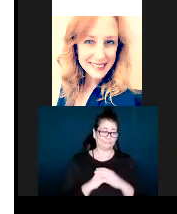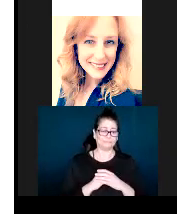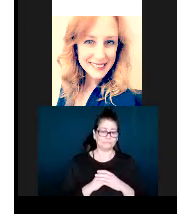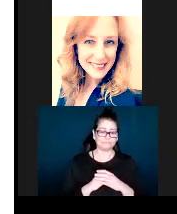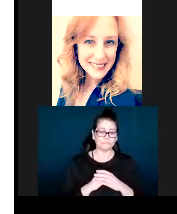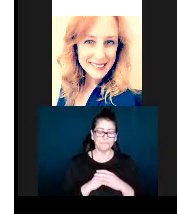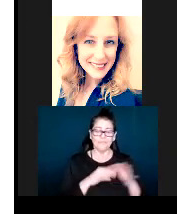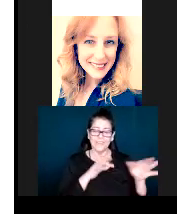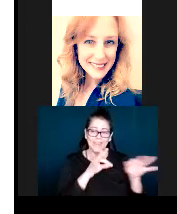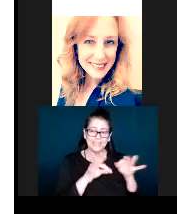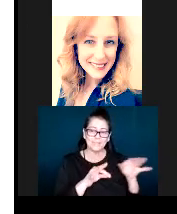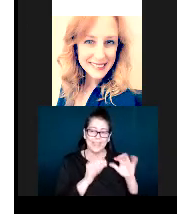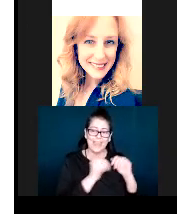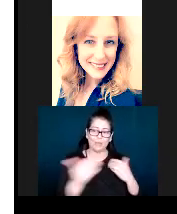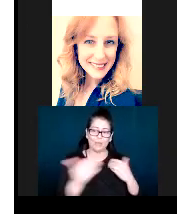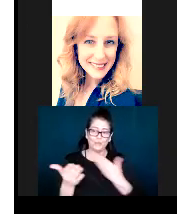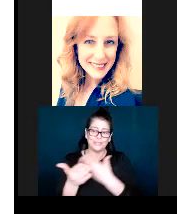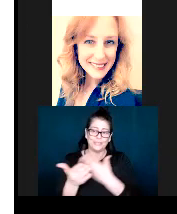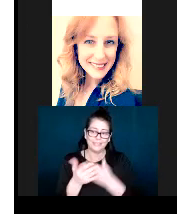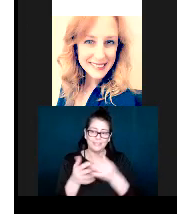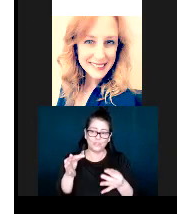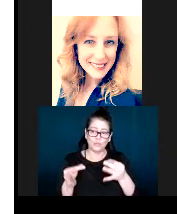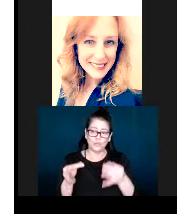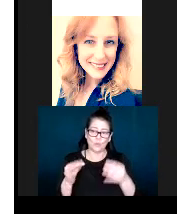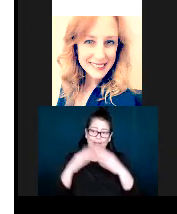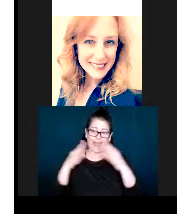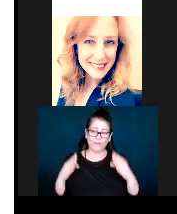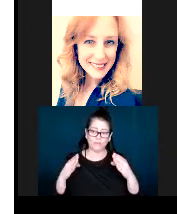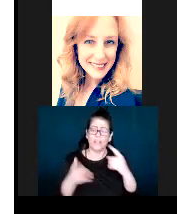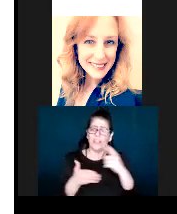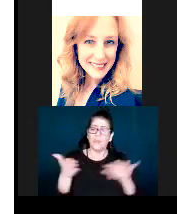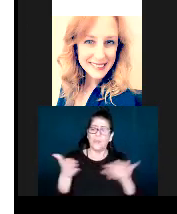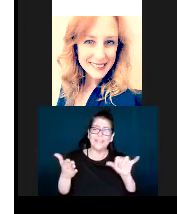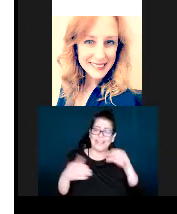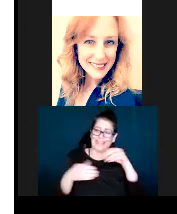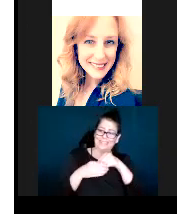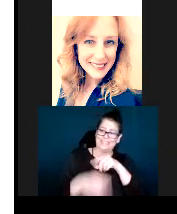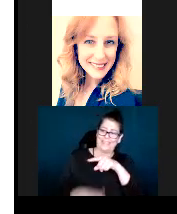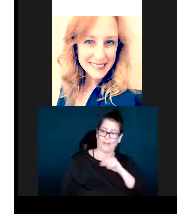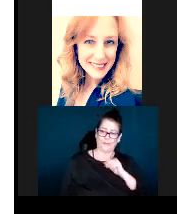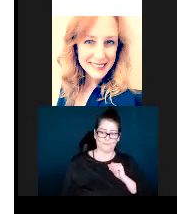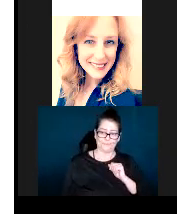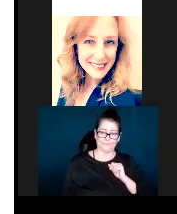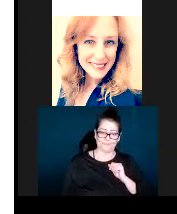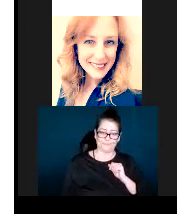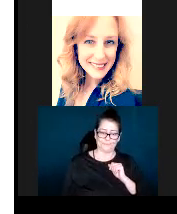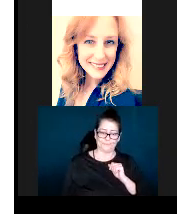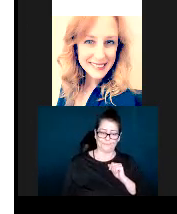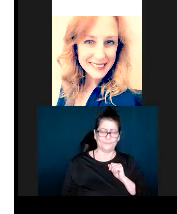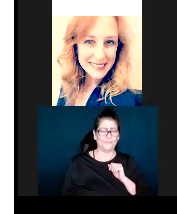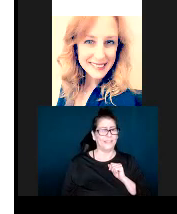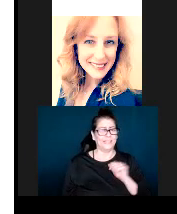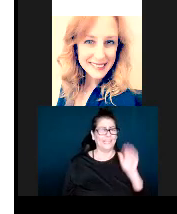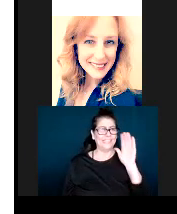explain how to get to the courthouse and what it was going to be like in the courthouse. And this seems very like